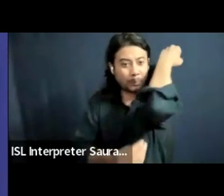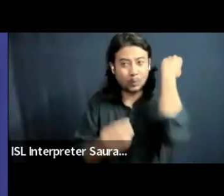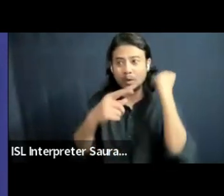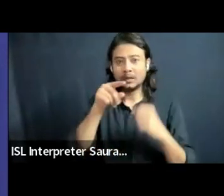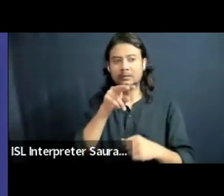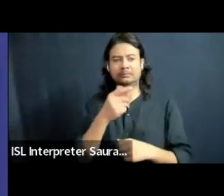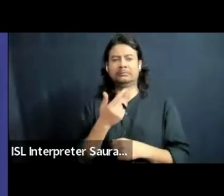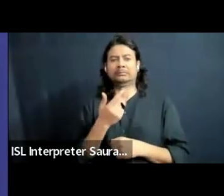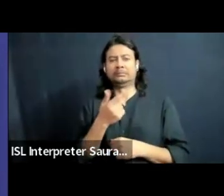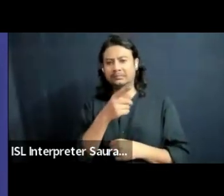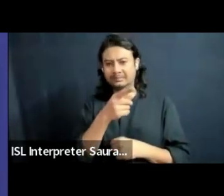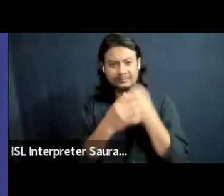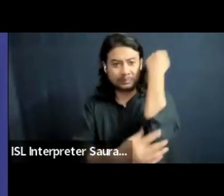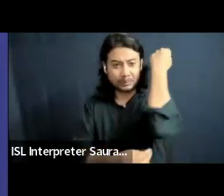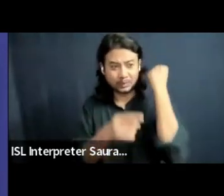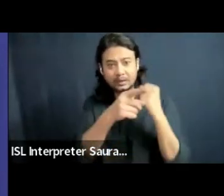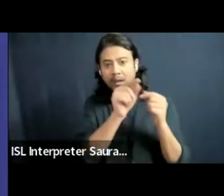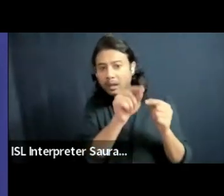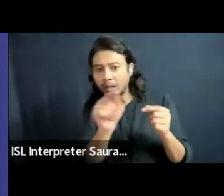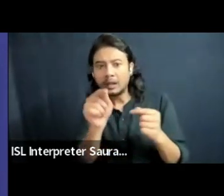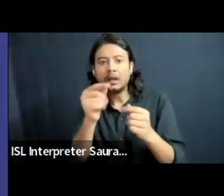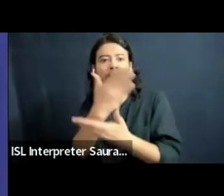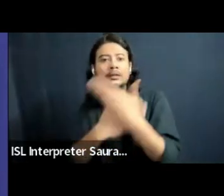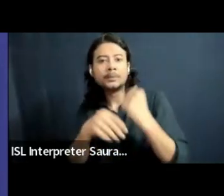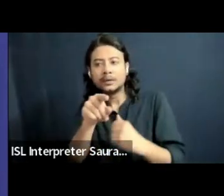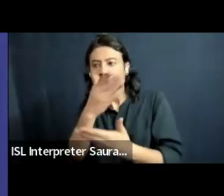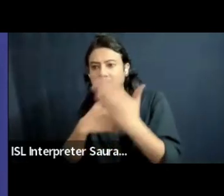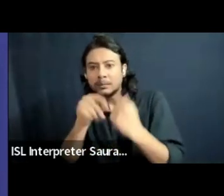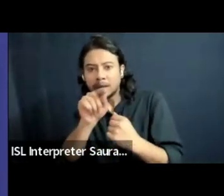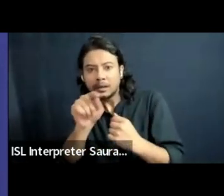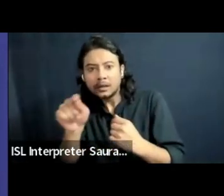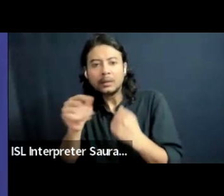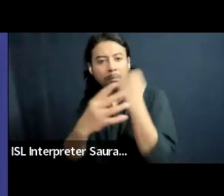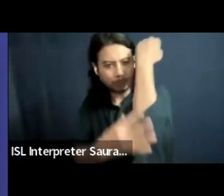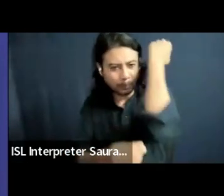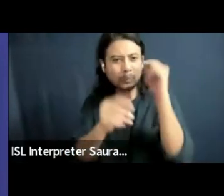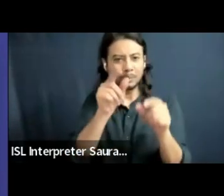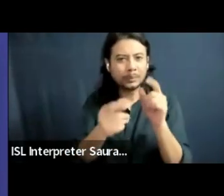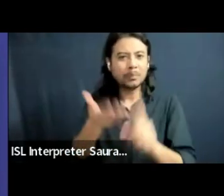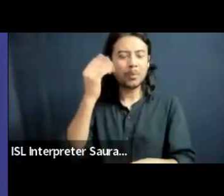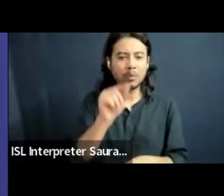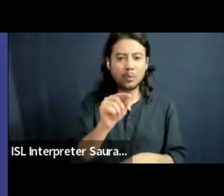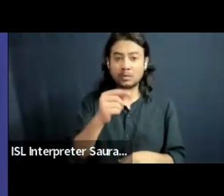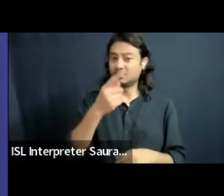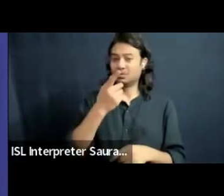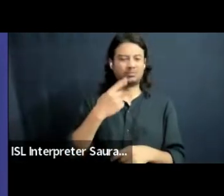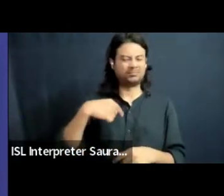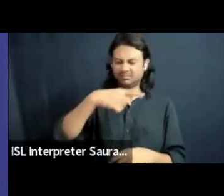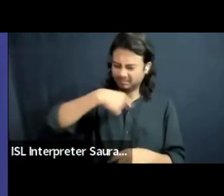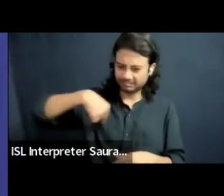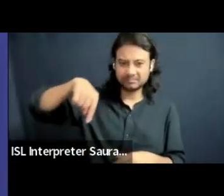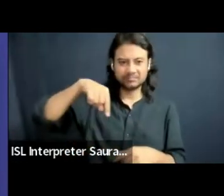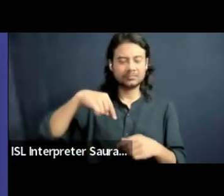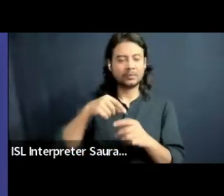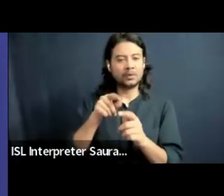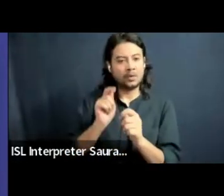work to improve the lives for children and ensure that families are strong for all children, we simply can't ignore